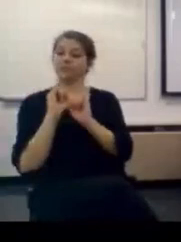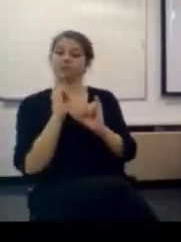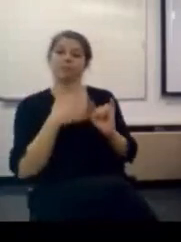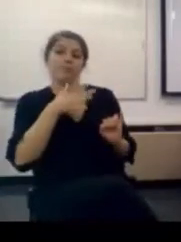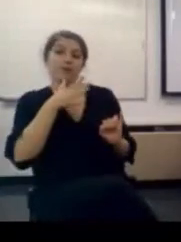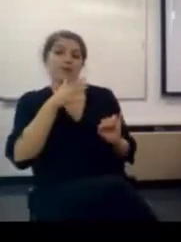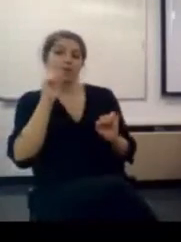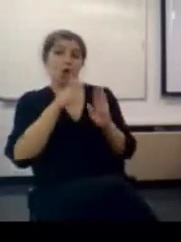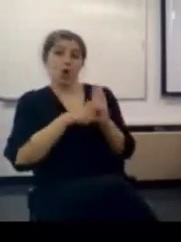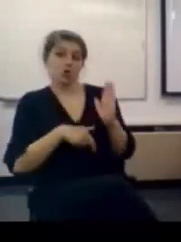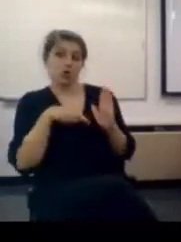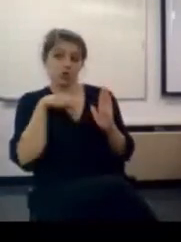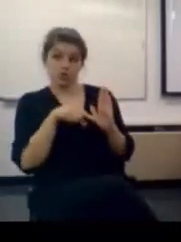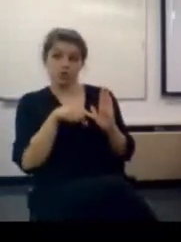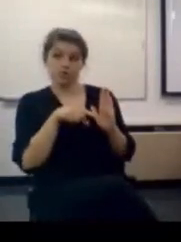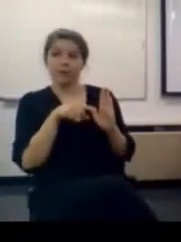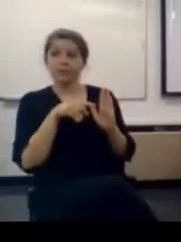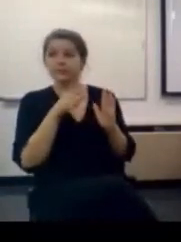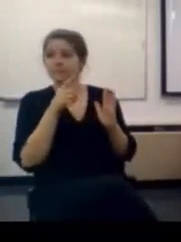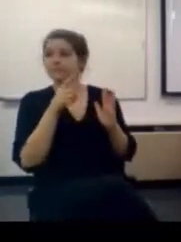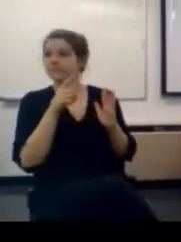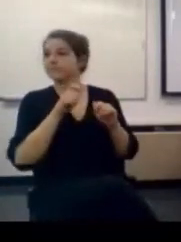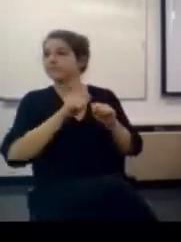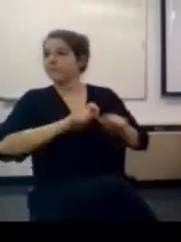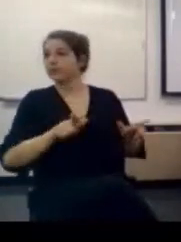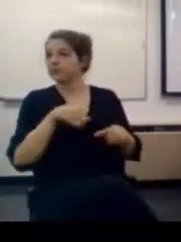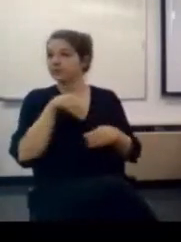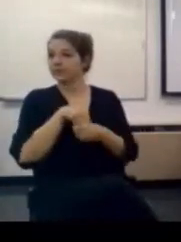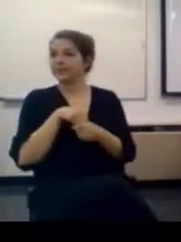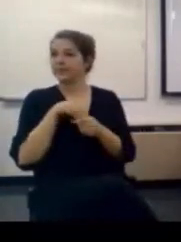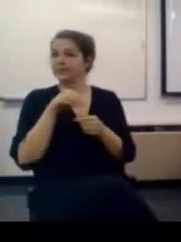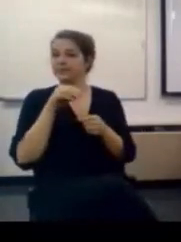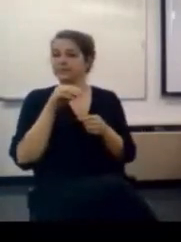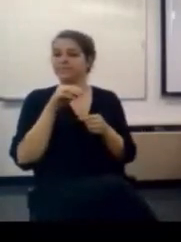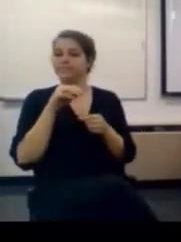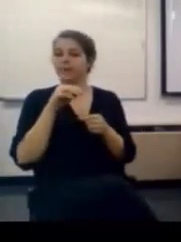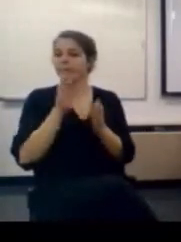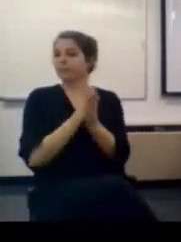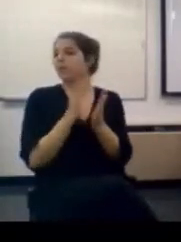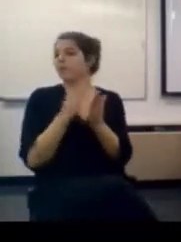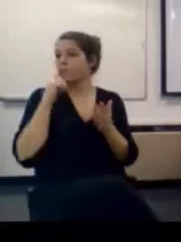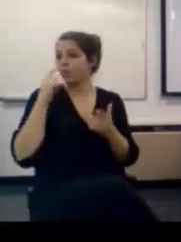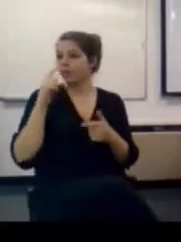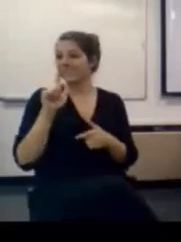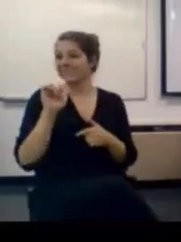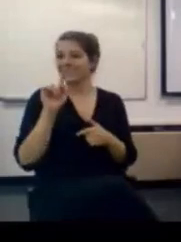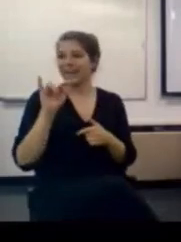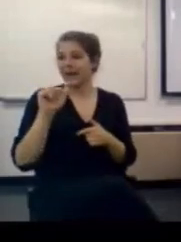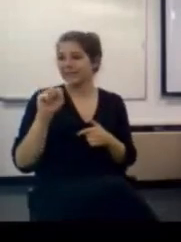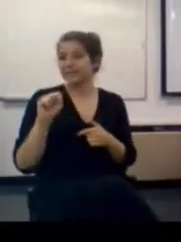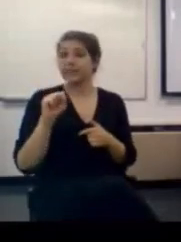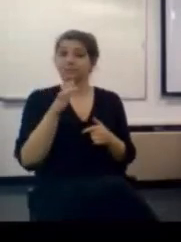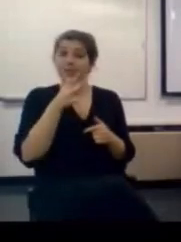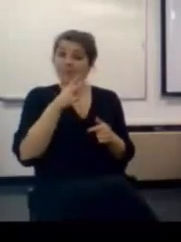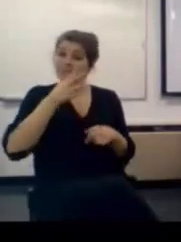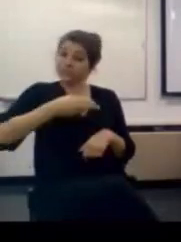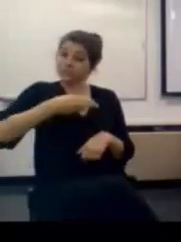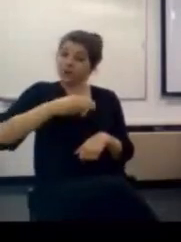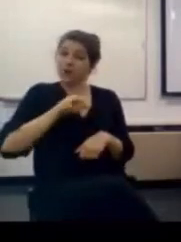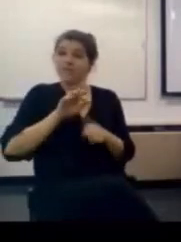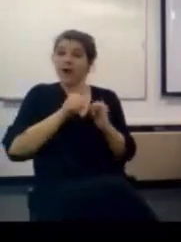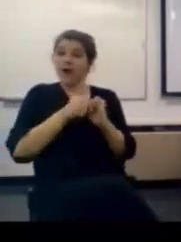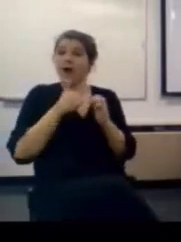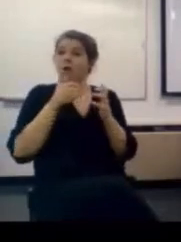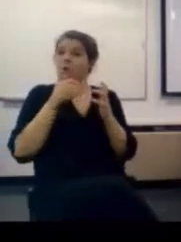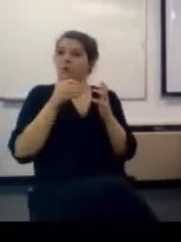College, she interviewed my mother for an article that was subsequently published in the Encyclopedia of Latinas. And it's sort of my